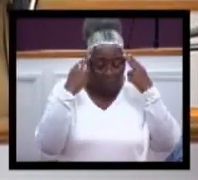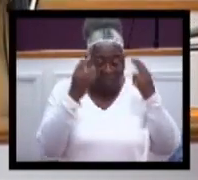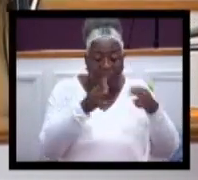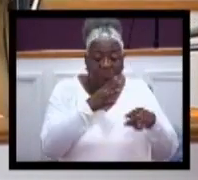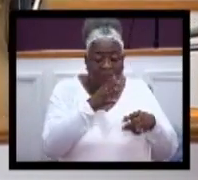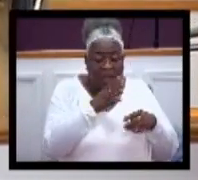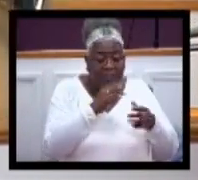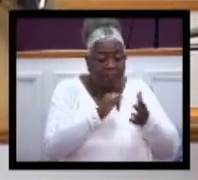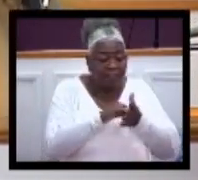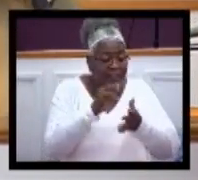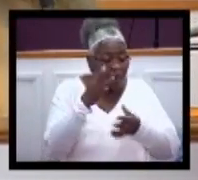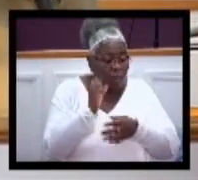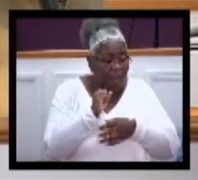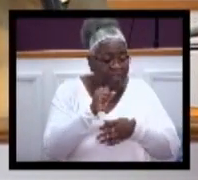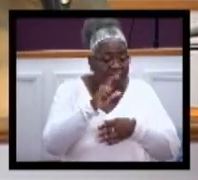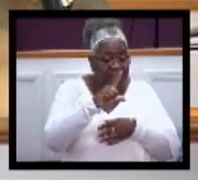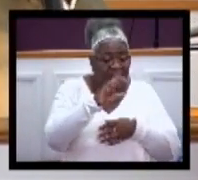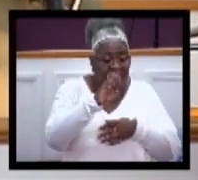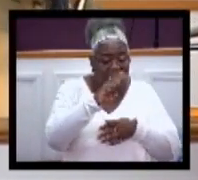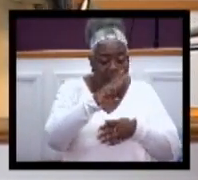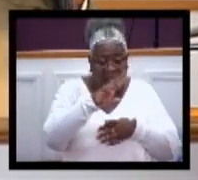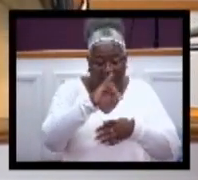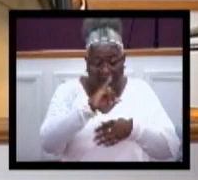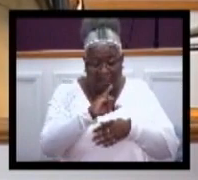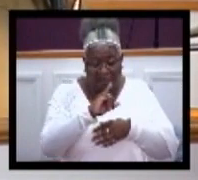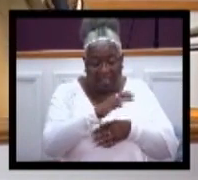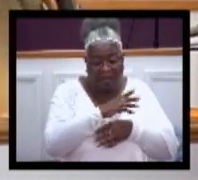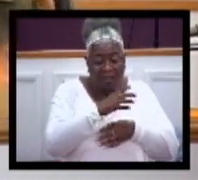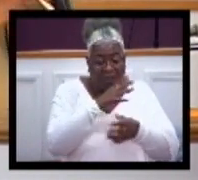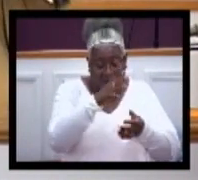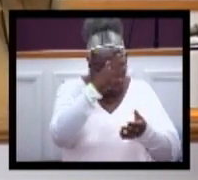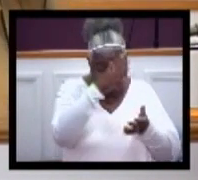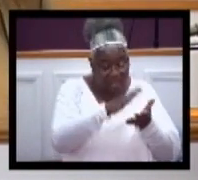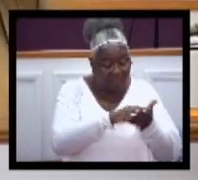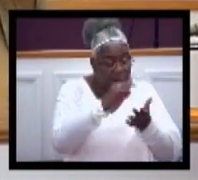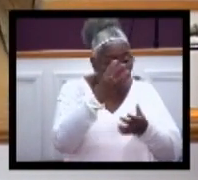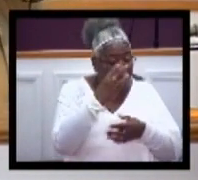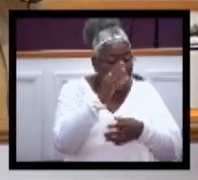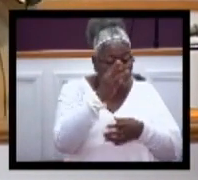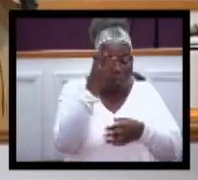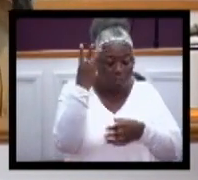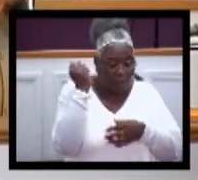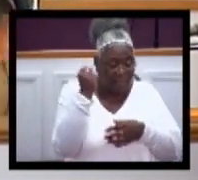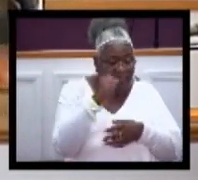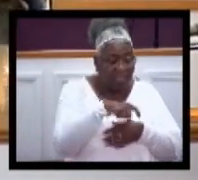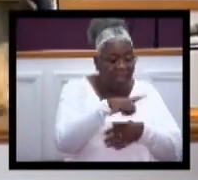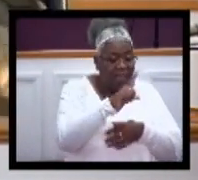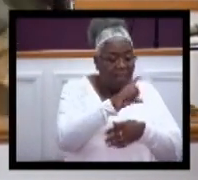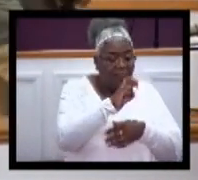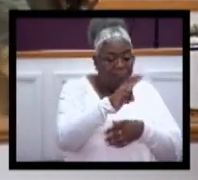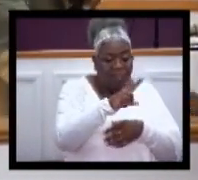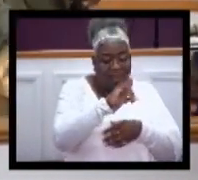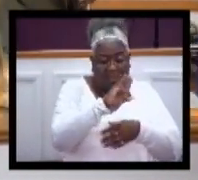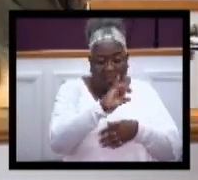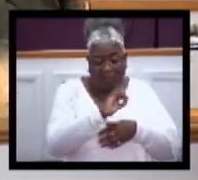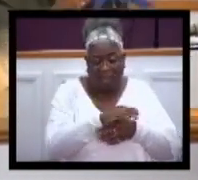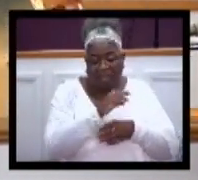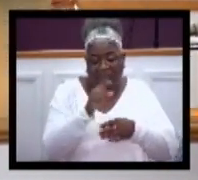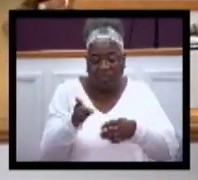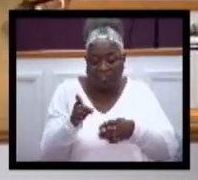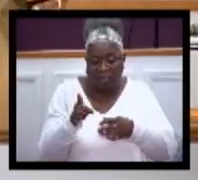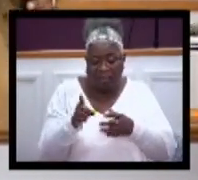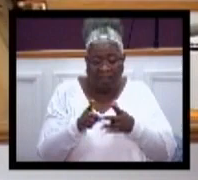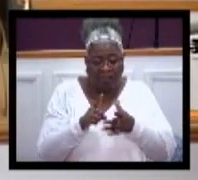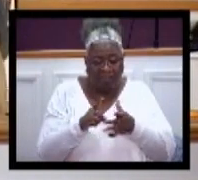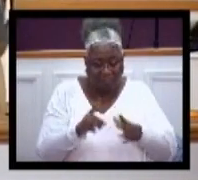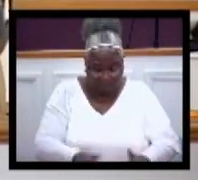who was a Levite, her husband was a Levite. She then got pregnant and she bore baby